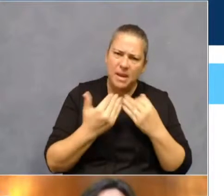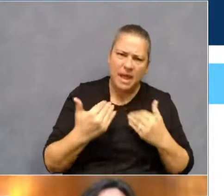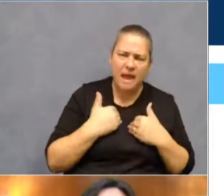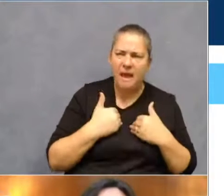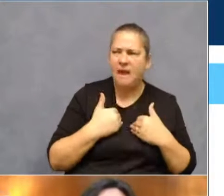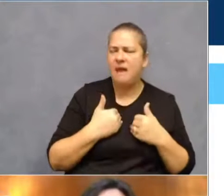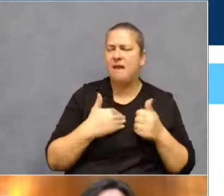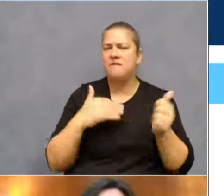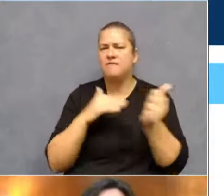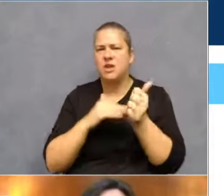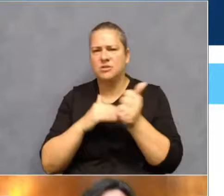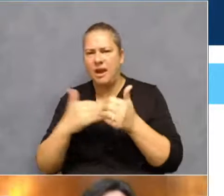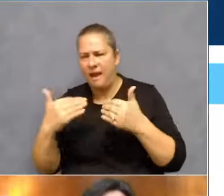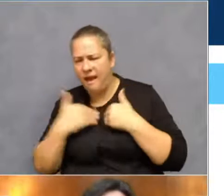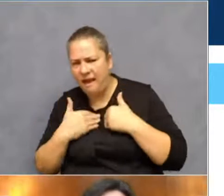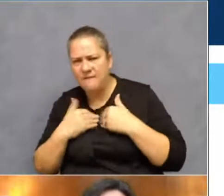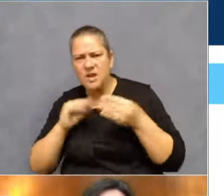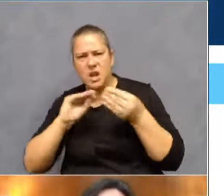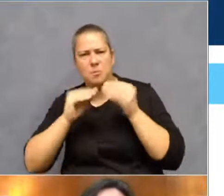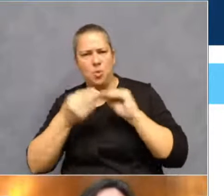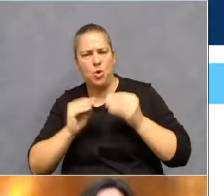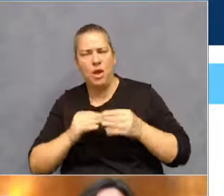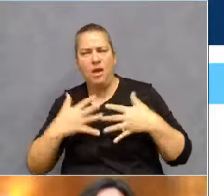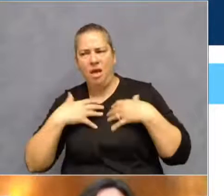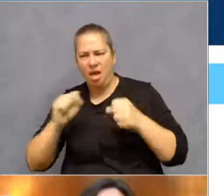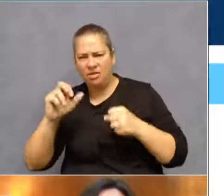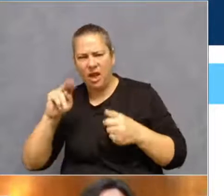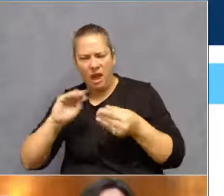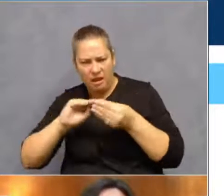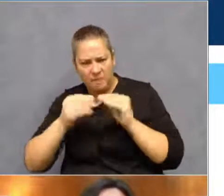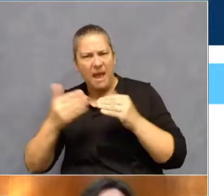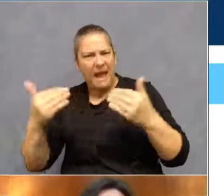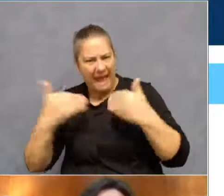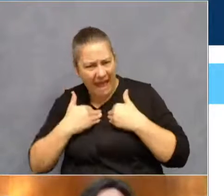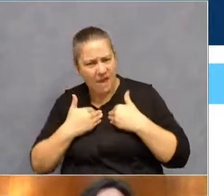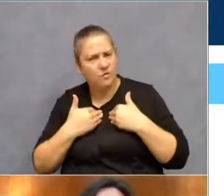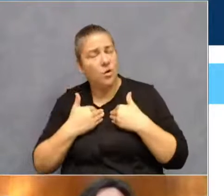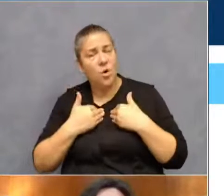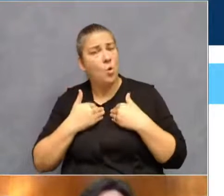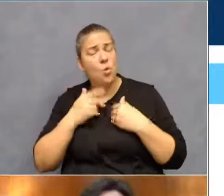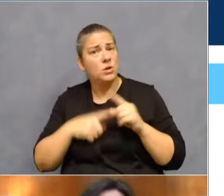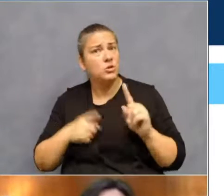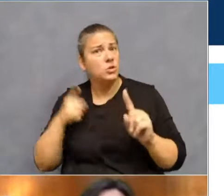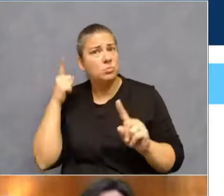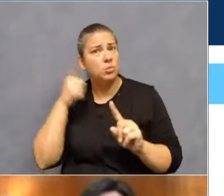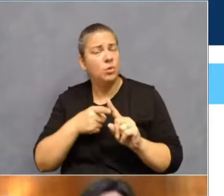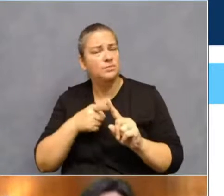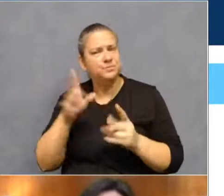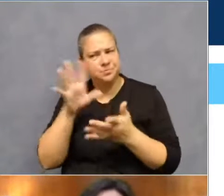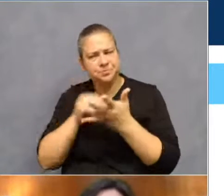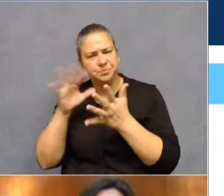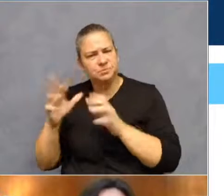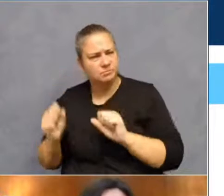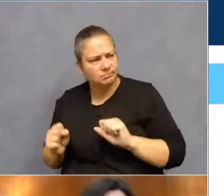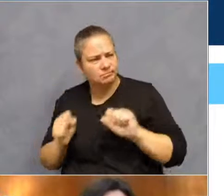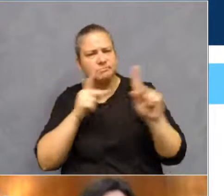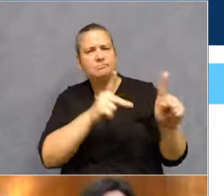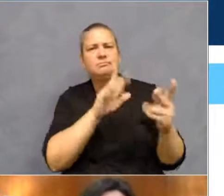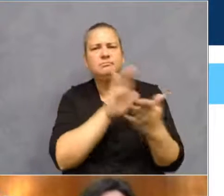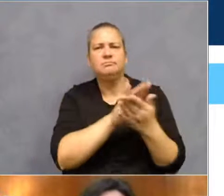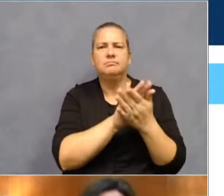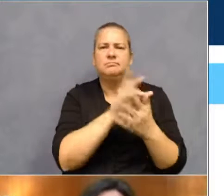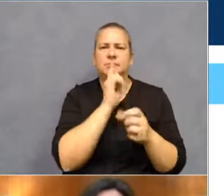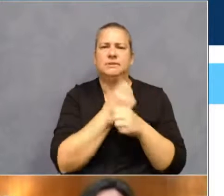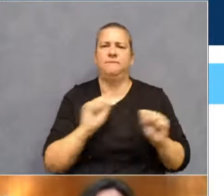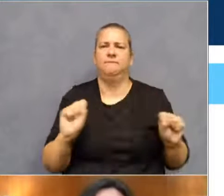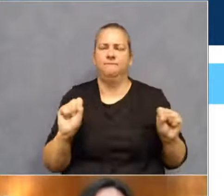together so that we can support the ultimate goal of returning our students to safe in-person classes as soon as